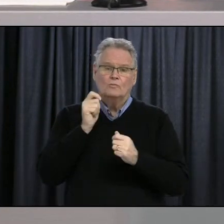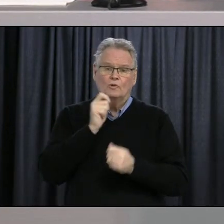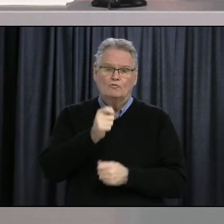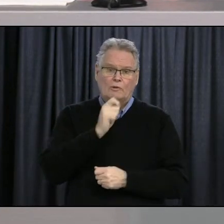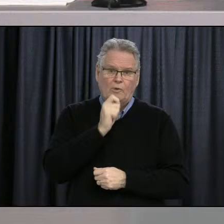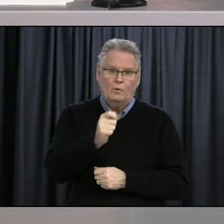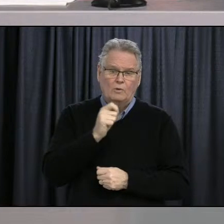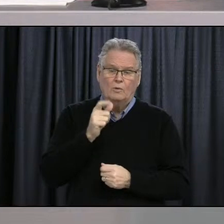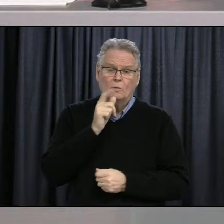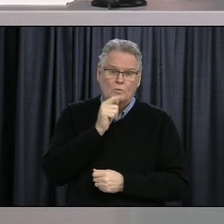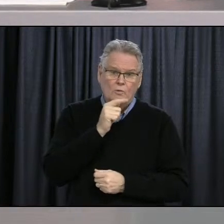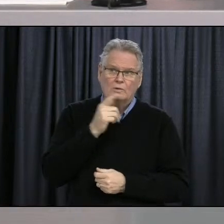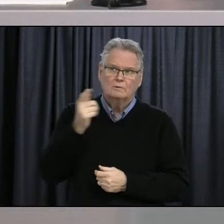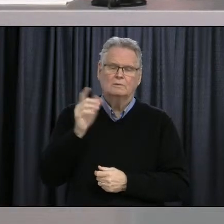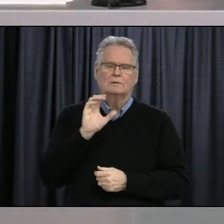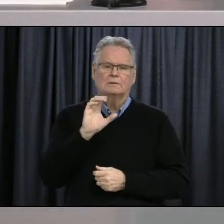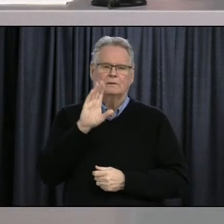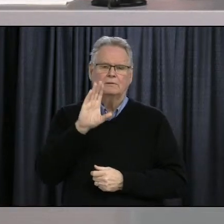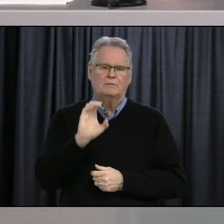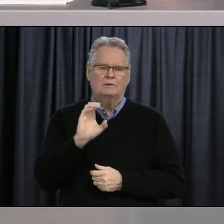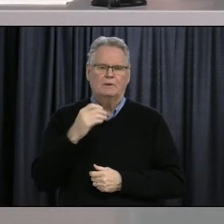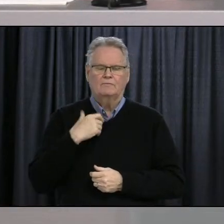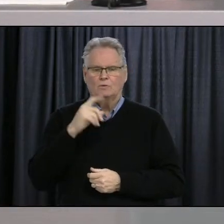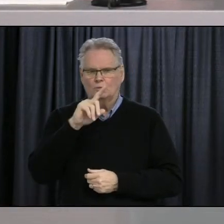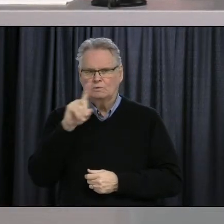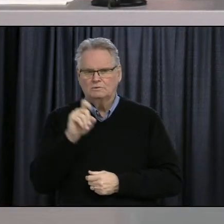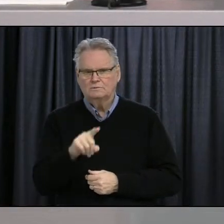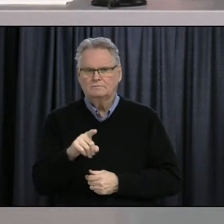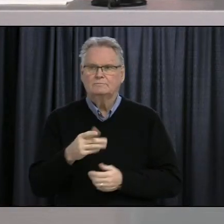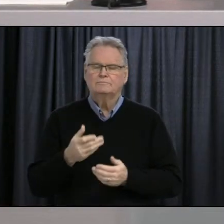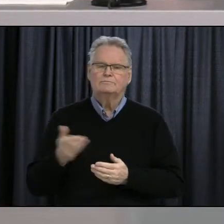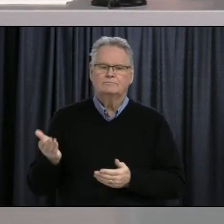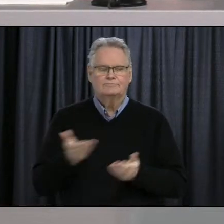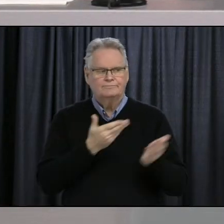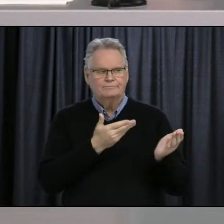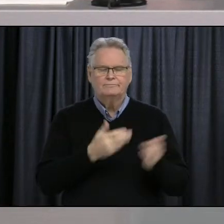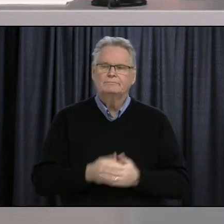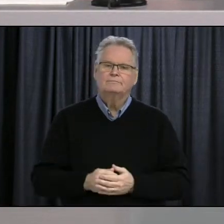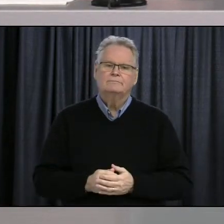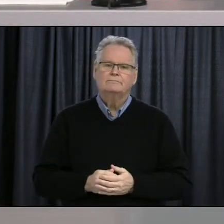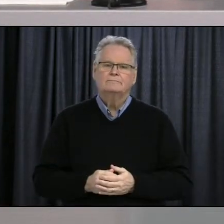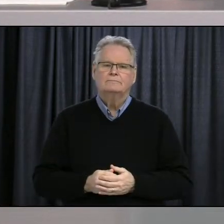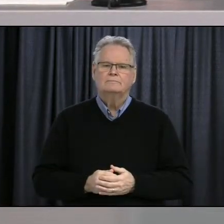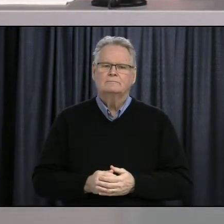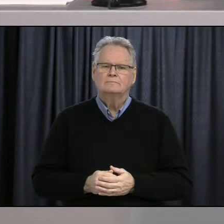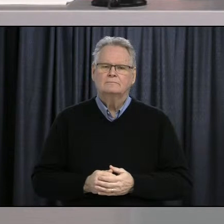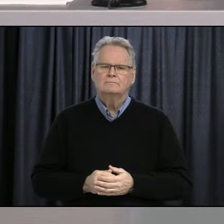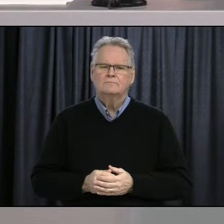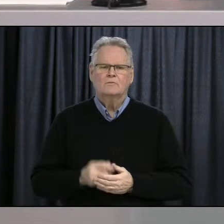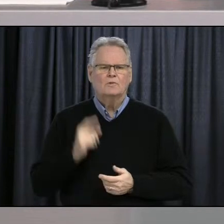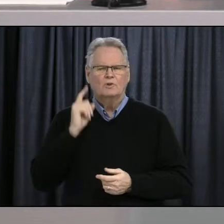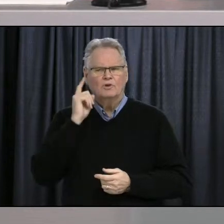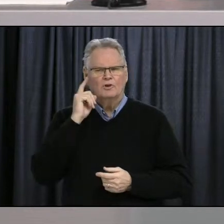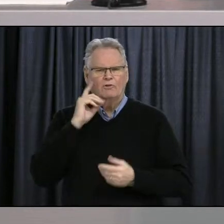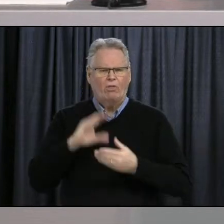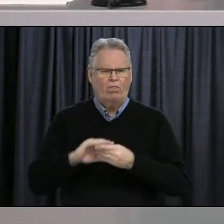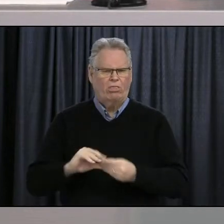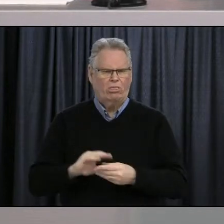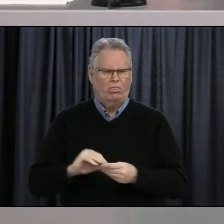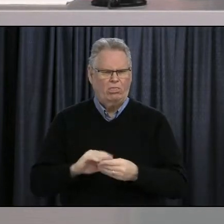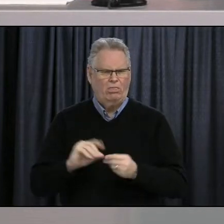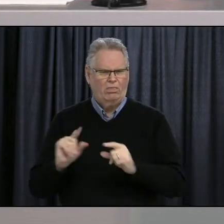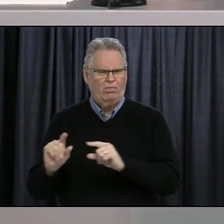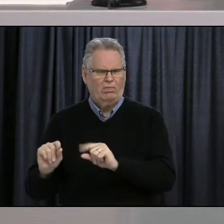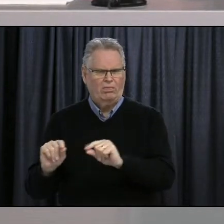Dr. Fitzgerald or Minister Haggie, not sure who's best to take this. We've heard that there's a positive case of a resident in a personal care home